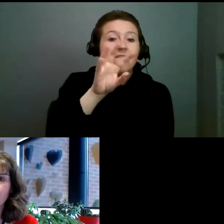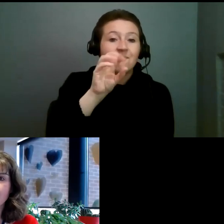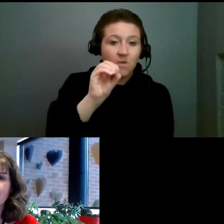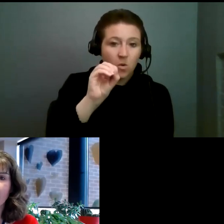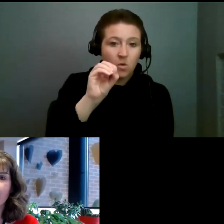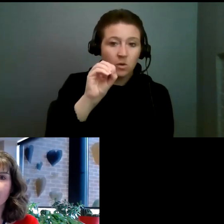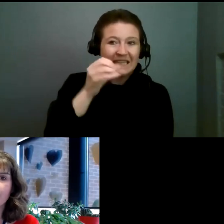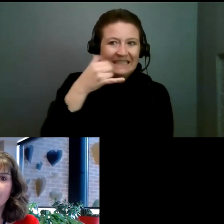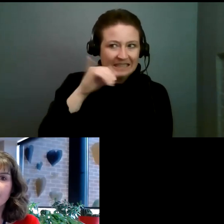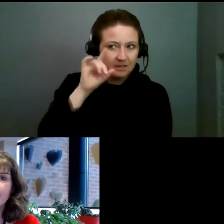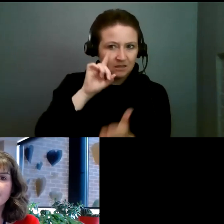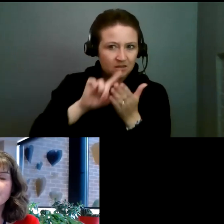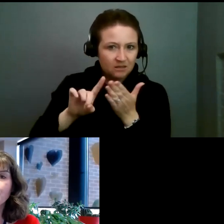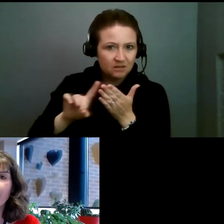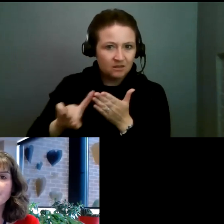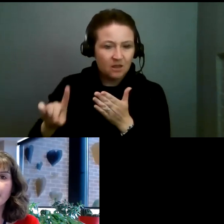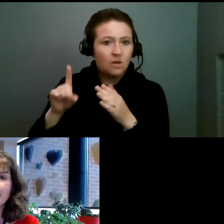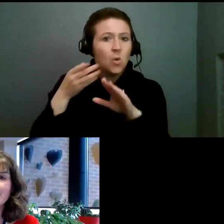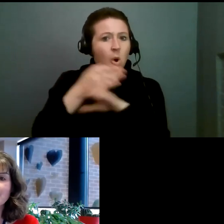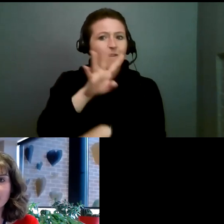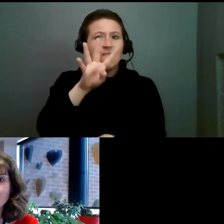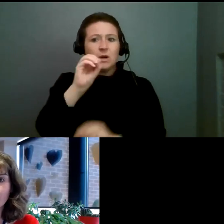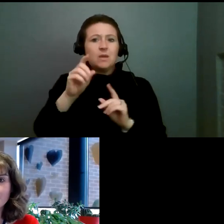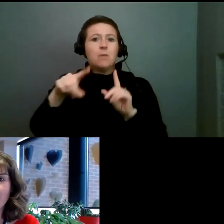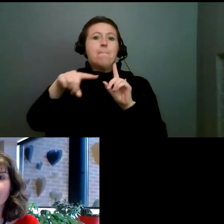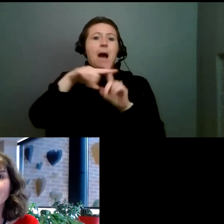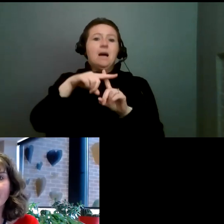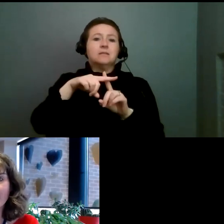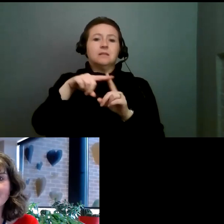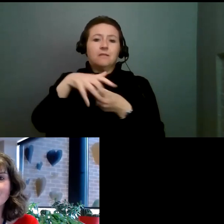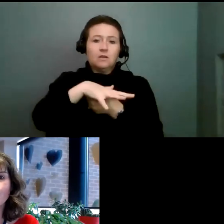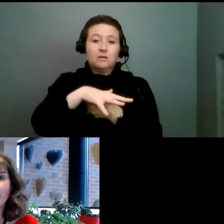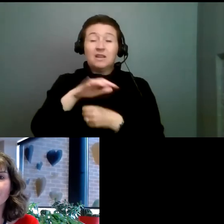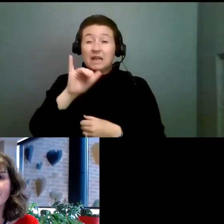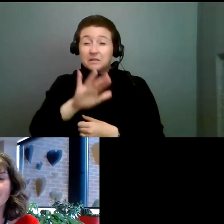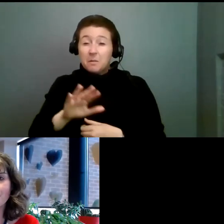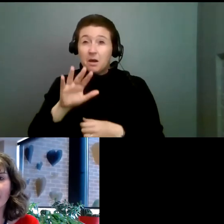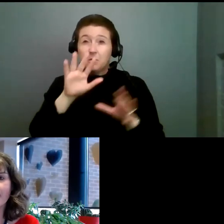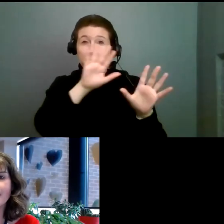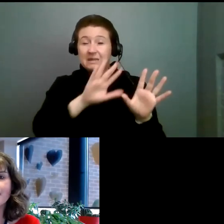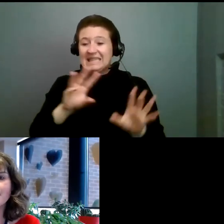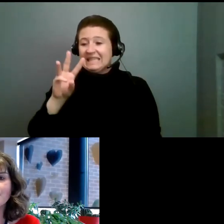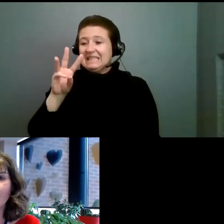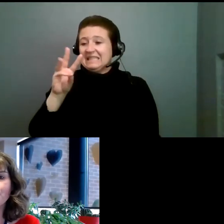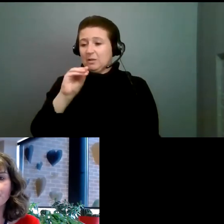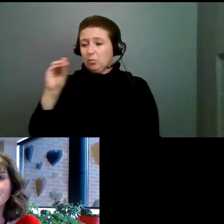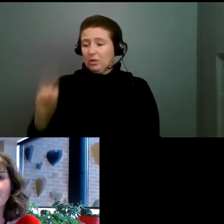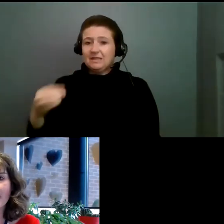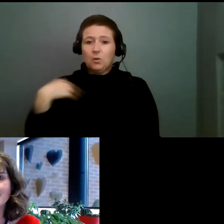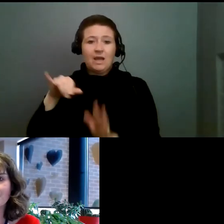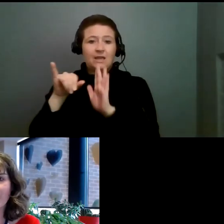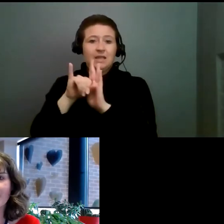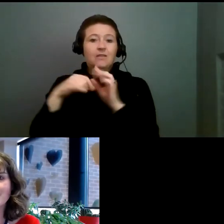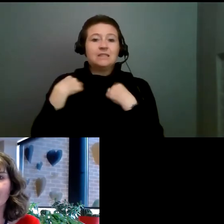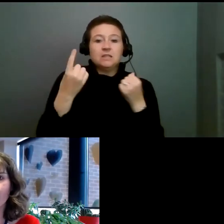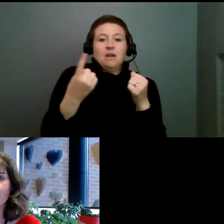being investigated. This is approximately 6% of the cases we have identified since our first